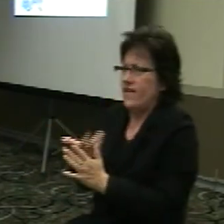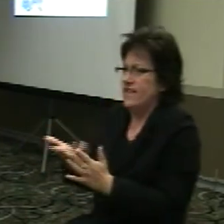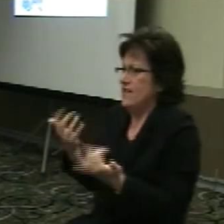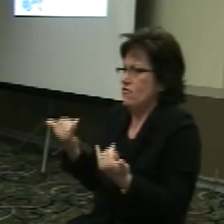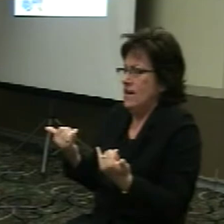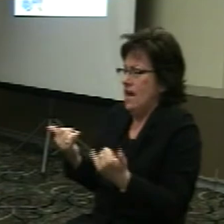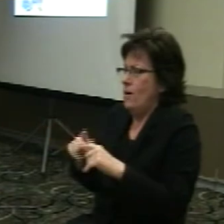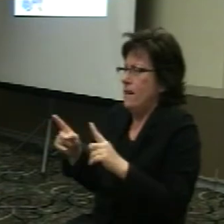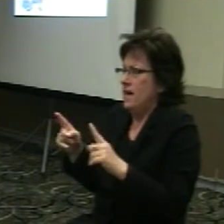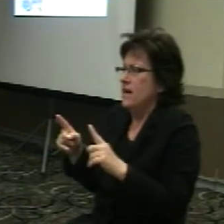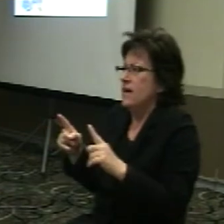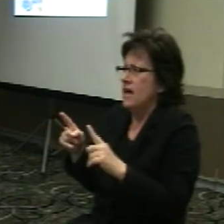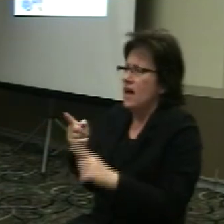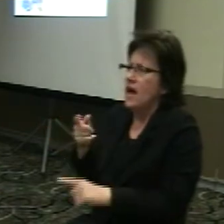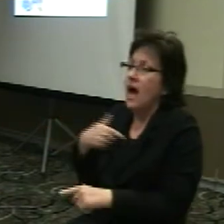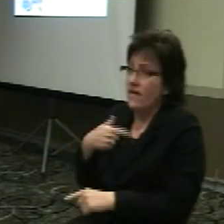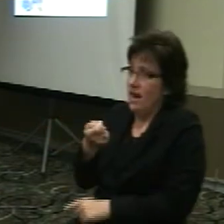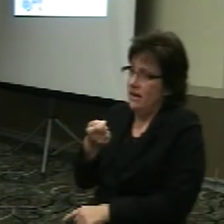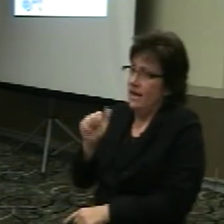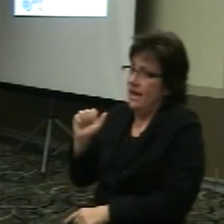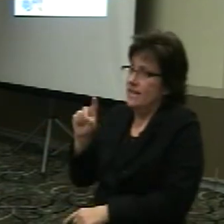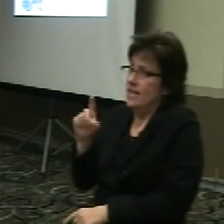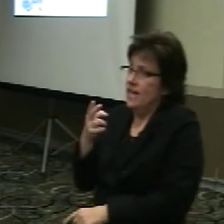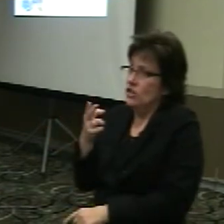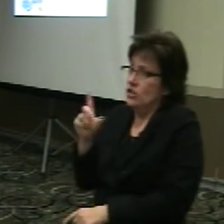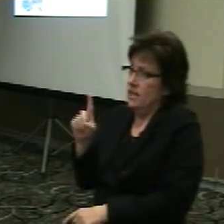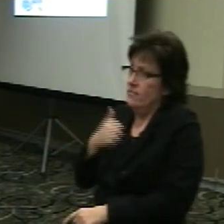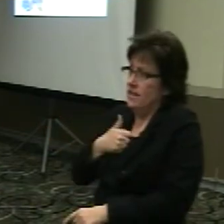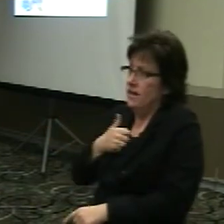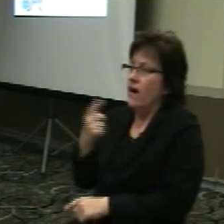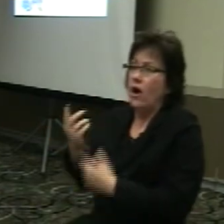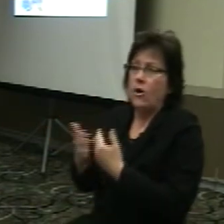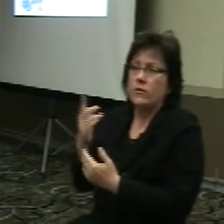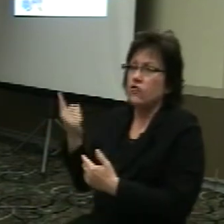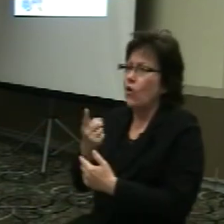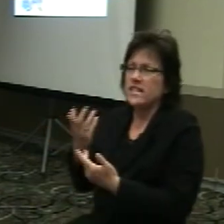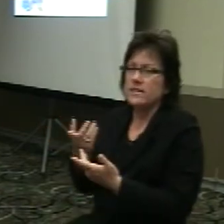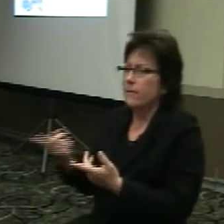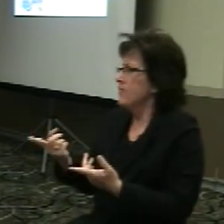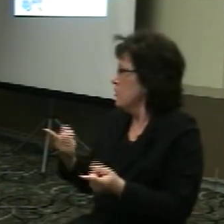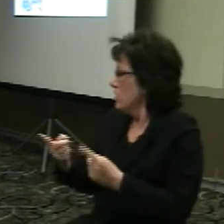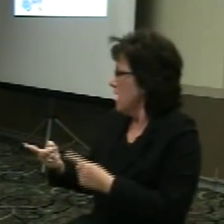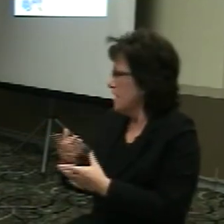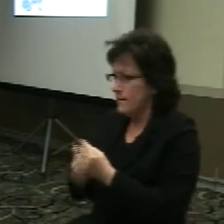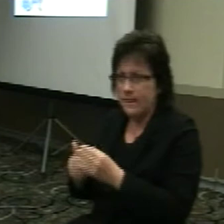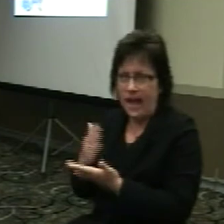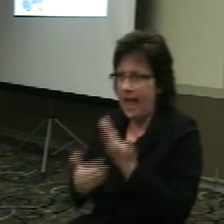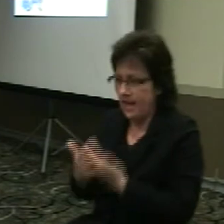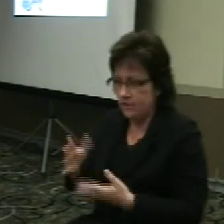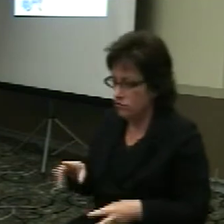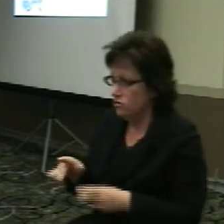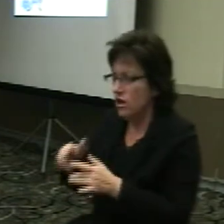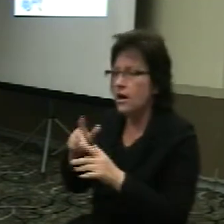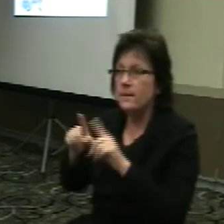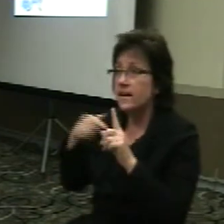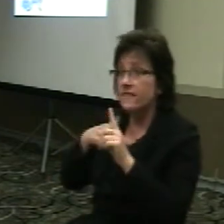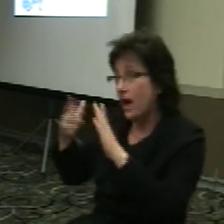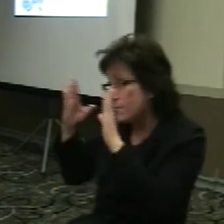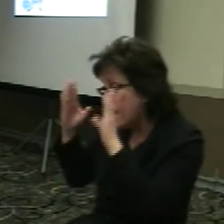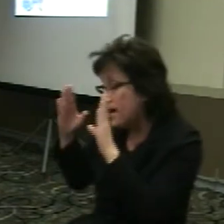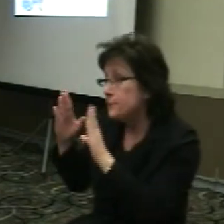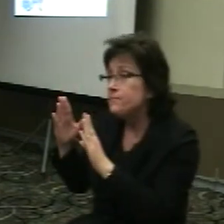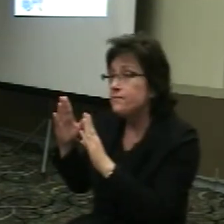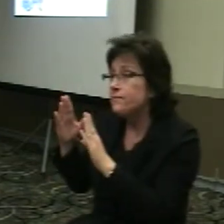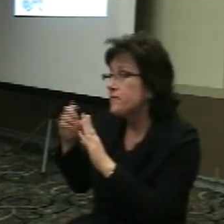but I've got just a little bit of ADHD myself, and so I'm almost always got something going in my hand. Now I can tell, actually, if I pay attention,